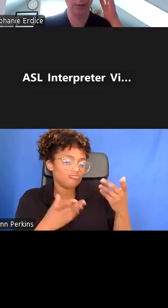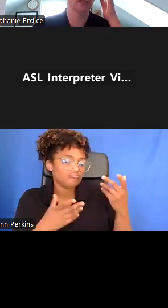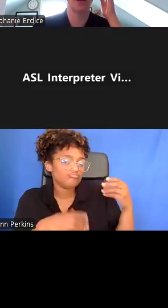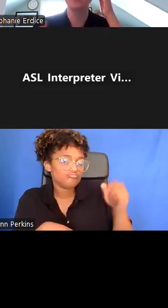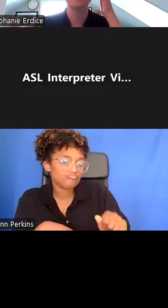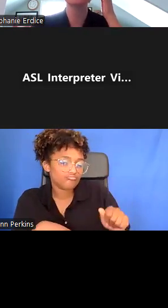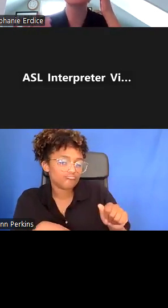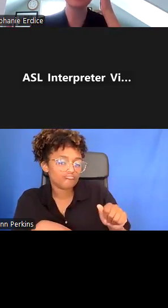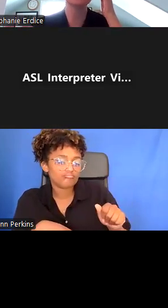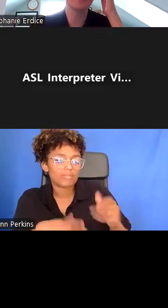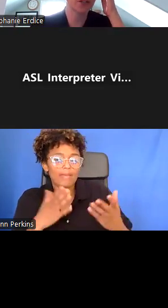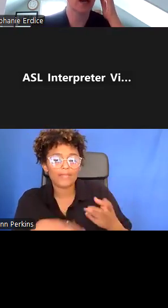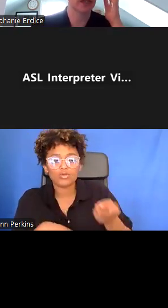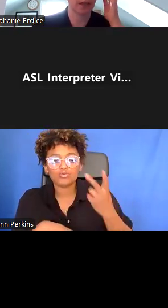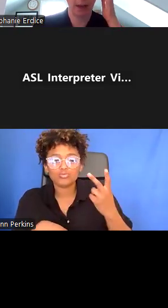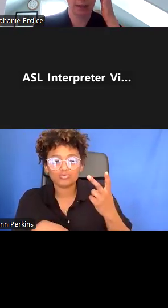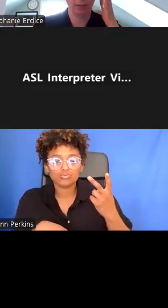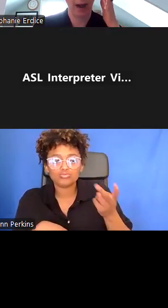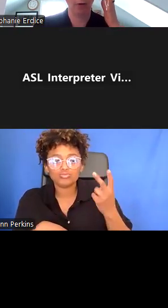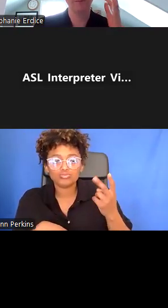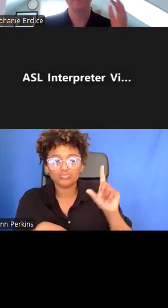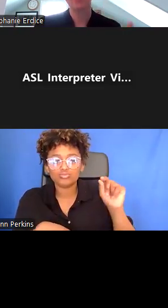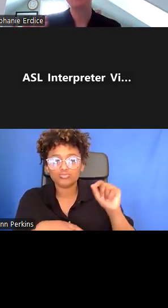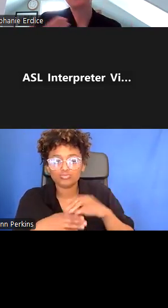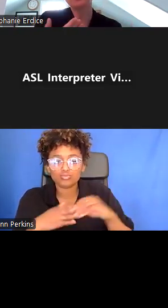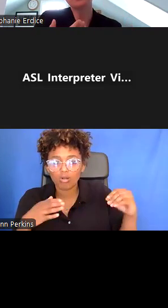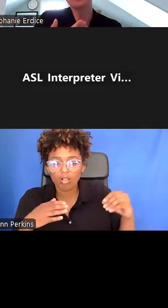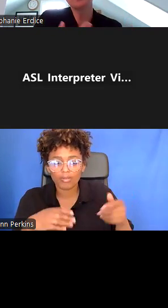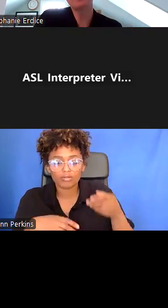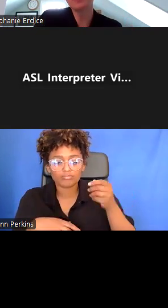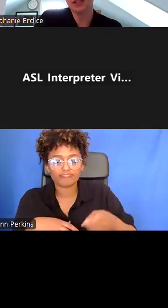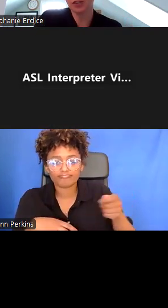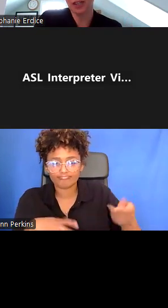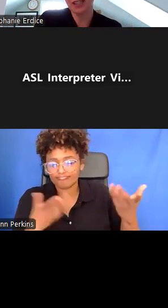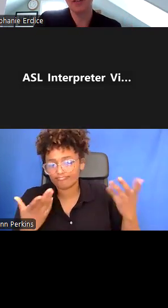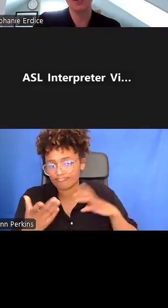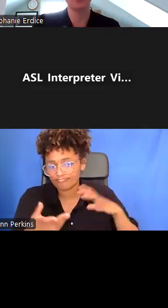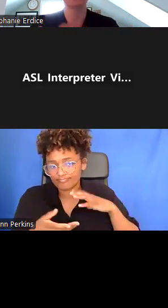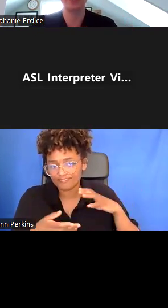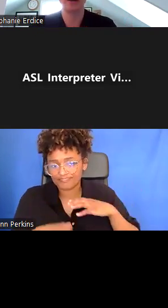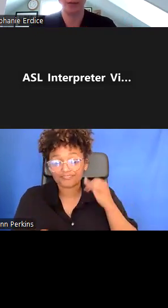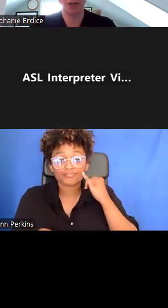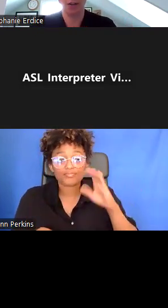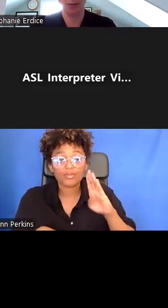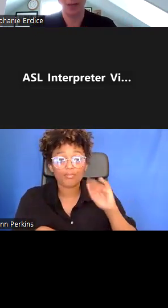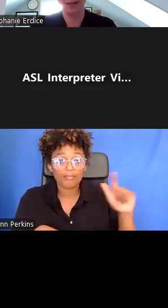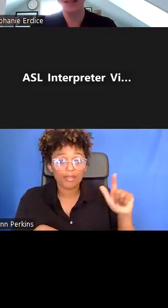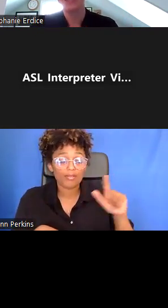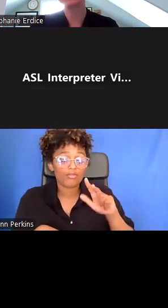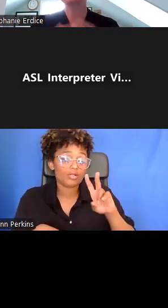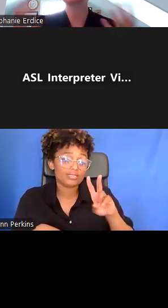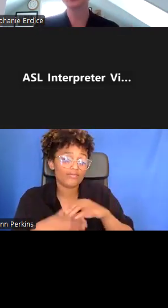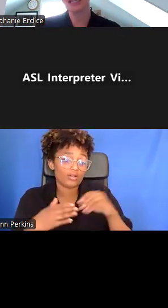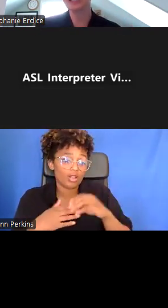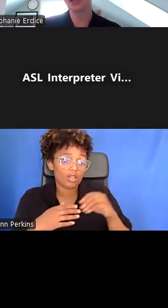than 20%. That's not enough to upset the balance of power. But if your bill is 37 and you throw down a $50